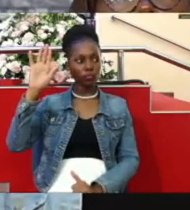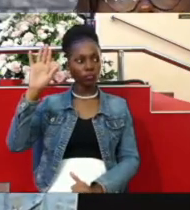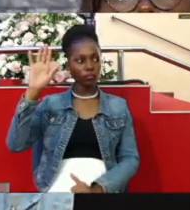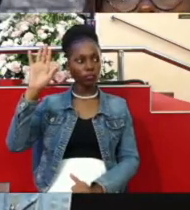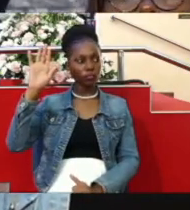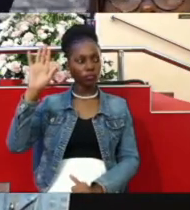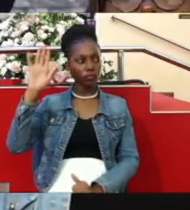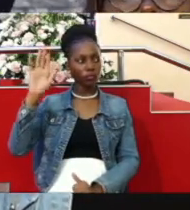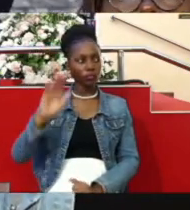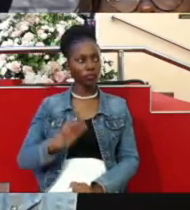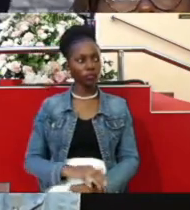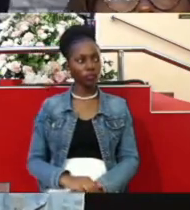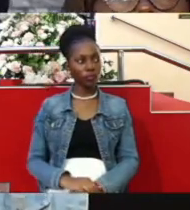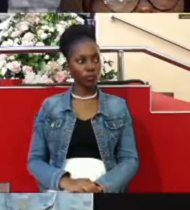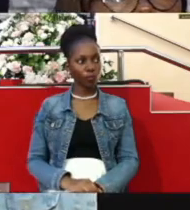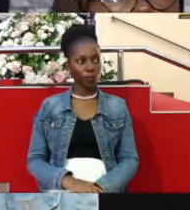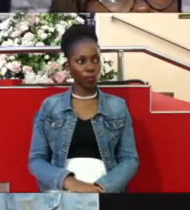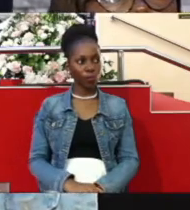have.